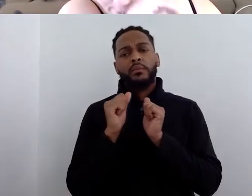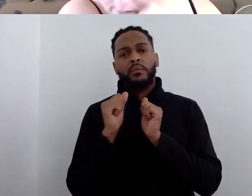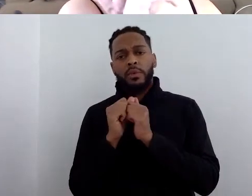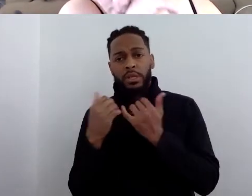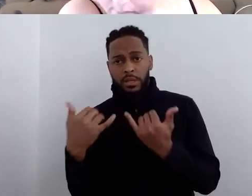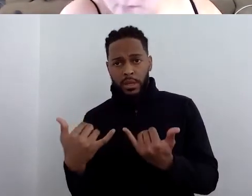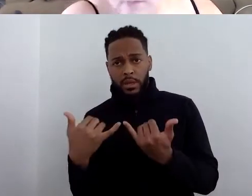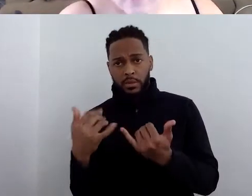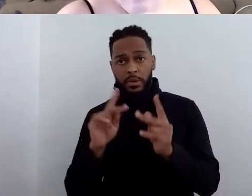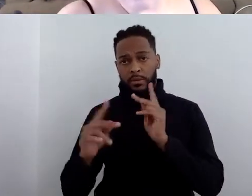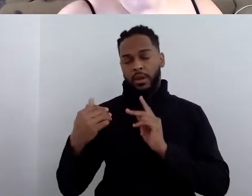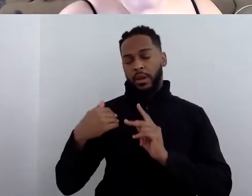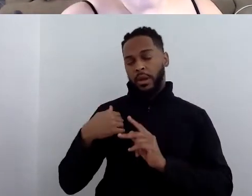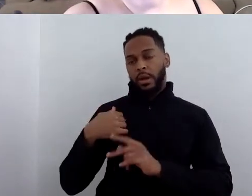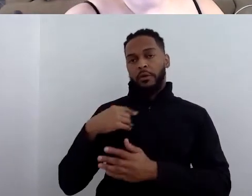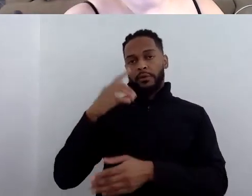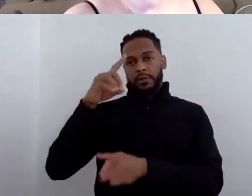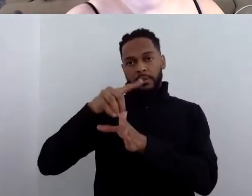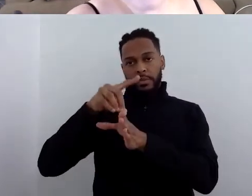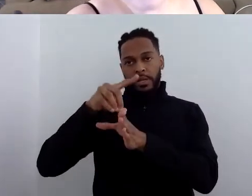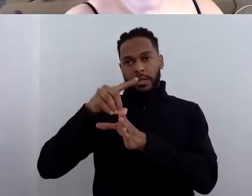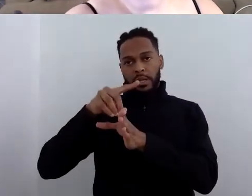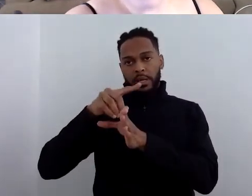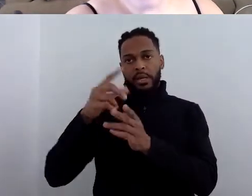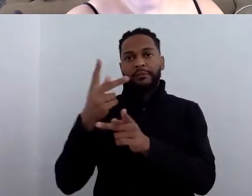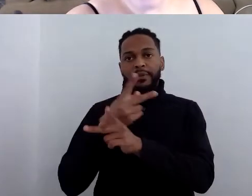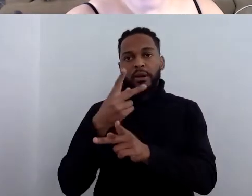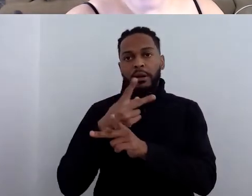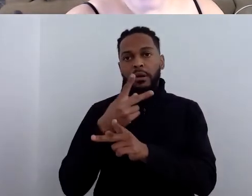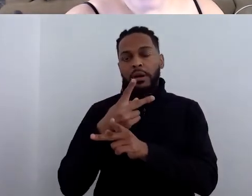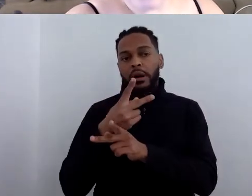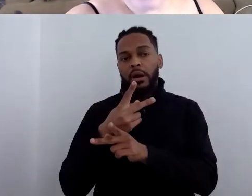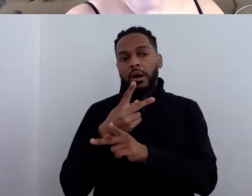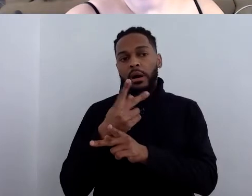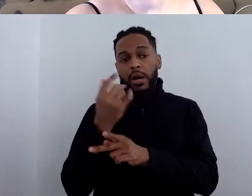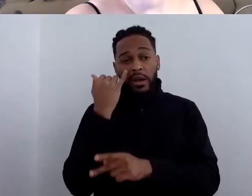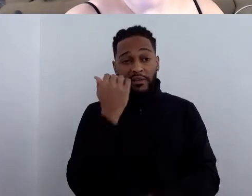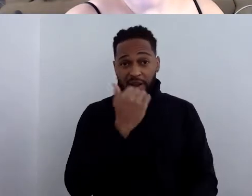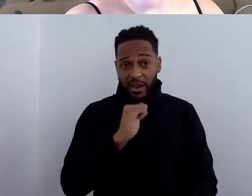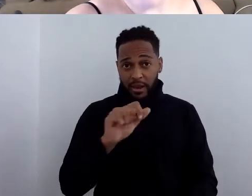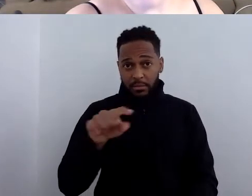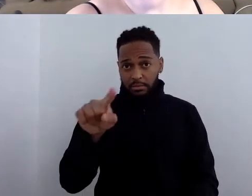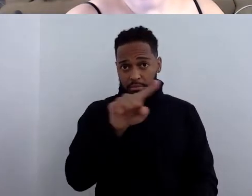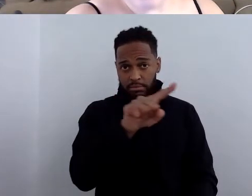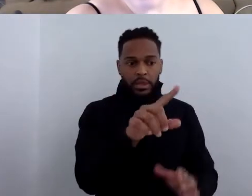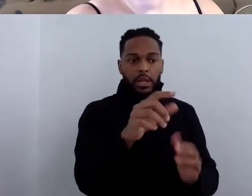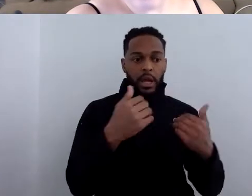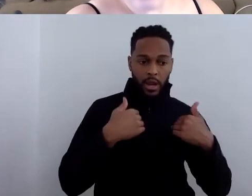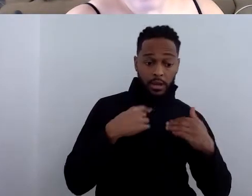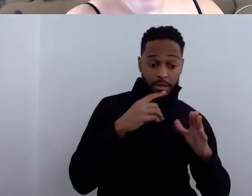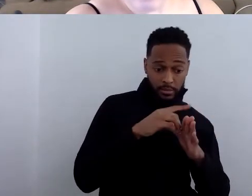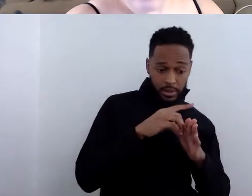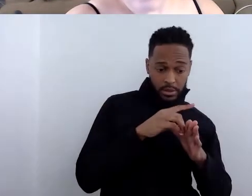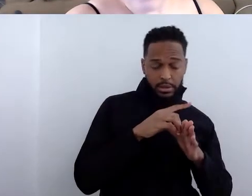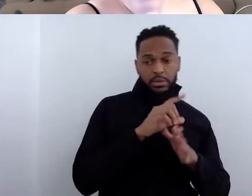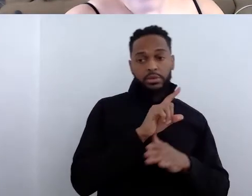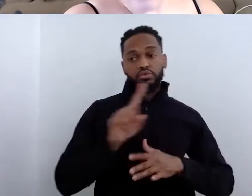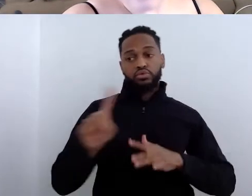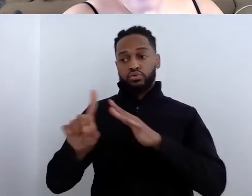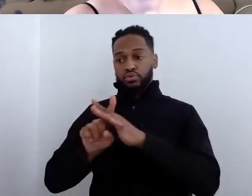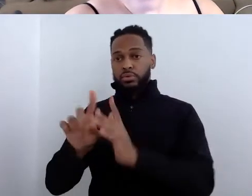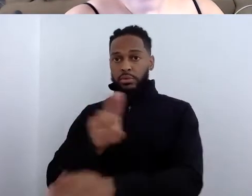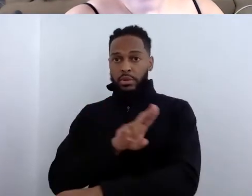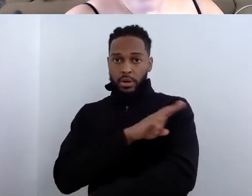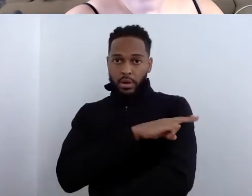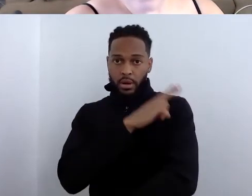disabilities, is figuring out a way that we know when any of you are in the hospital. Because right now, you could come in the hospital